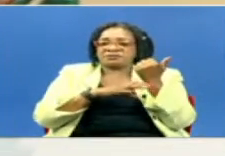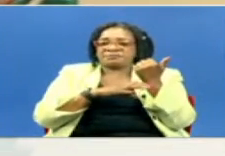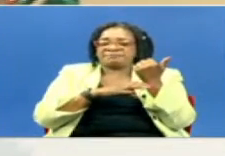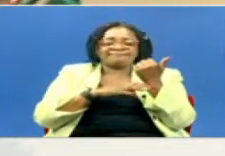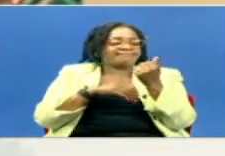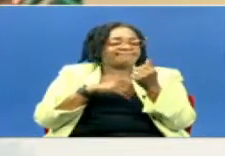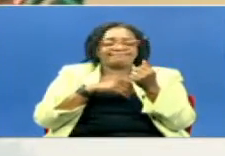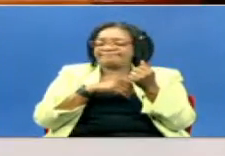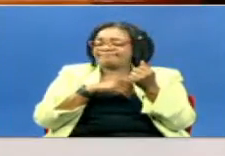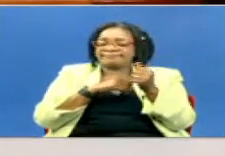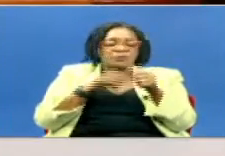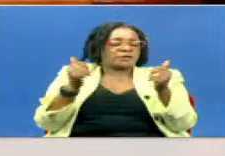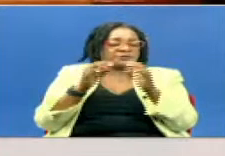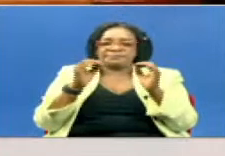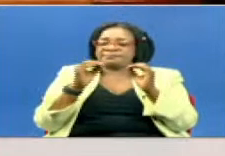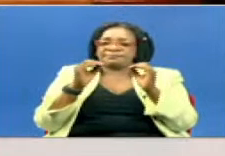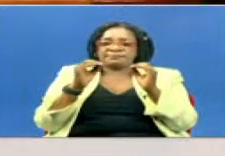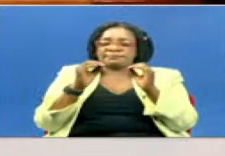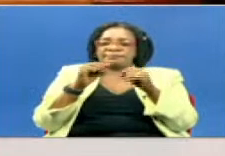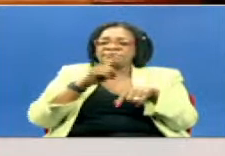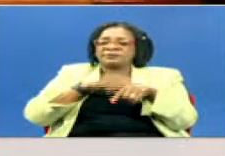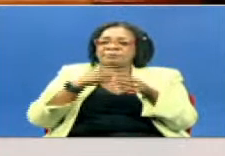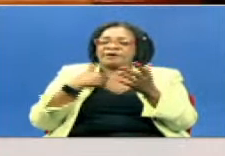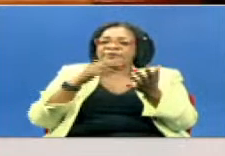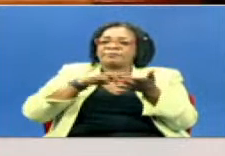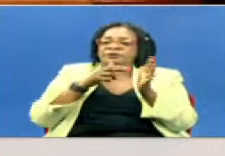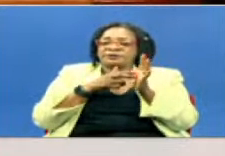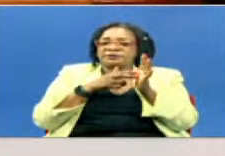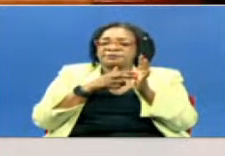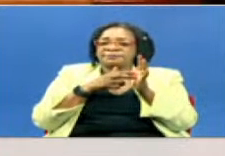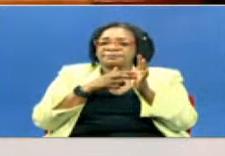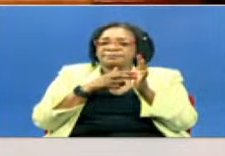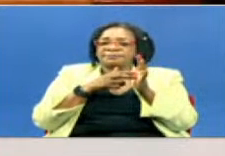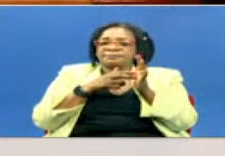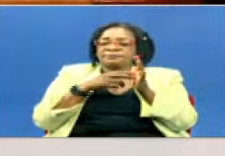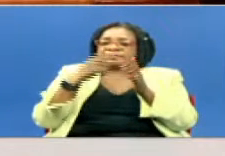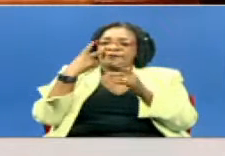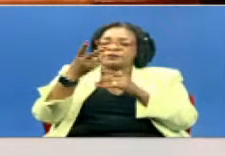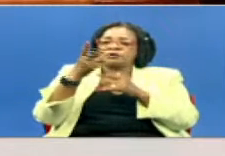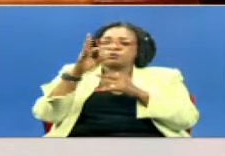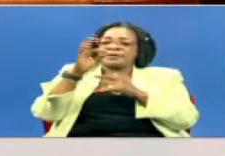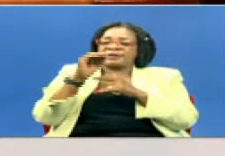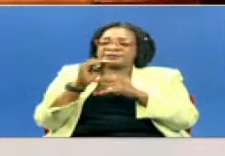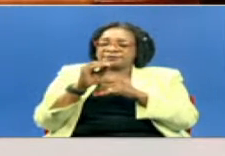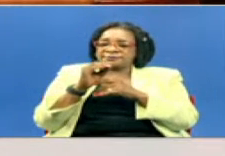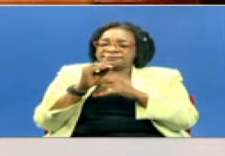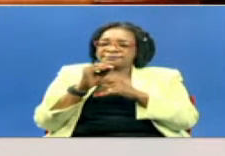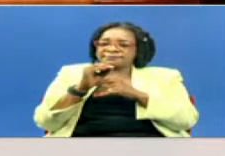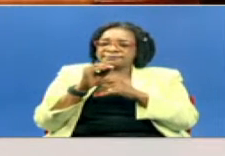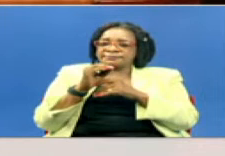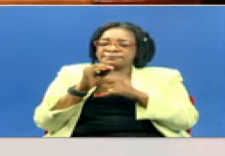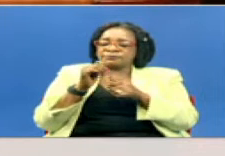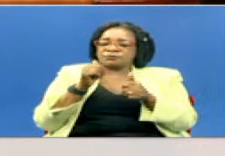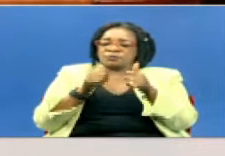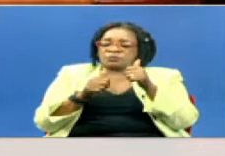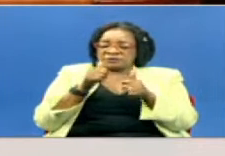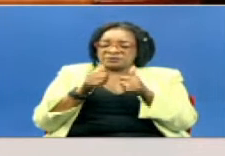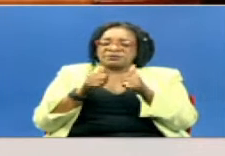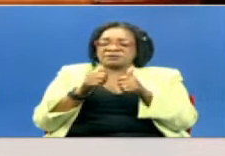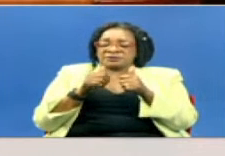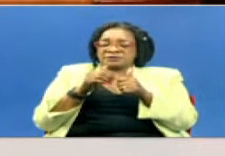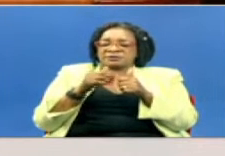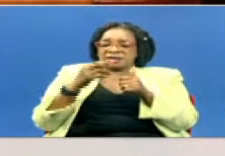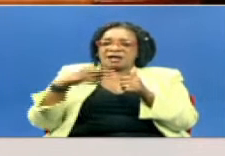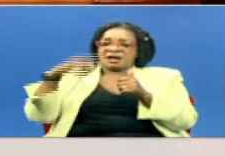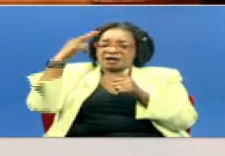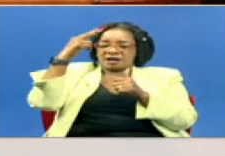well. Mm-hmm. When you have a project like a Vision 2030 project, which is a high grant force, I